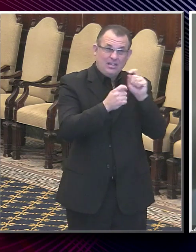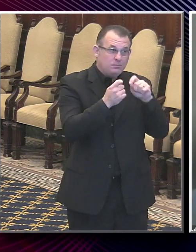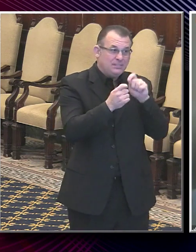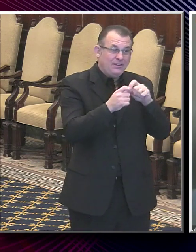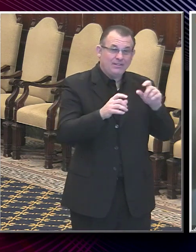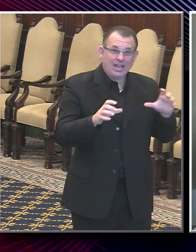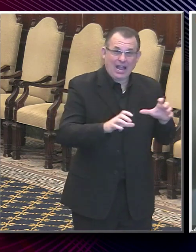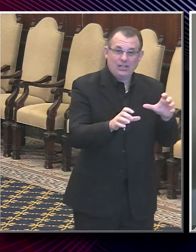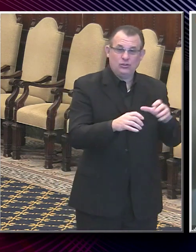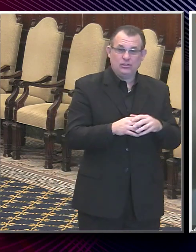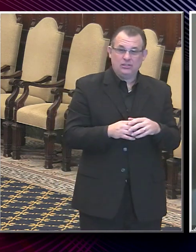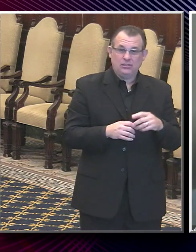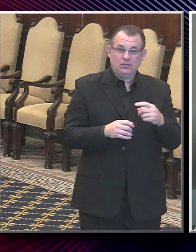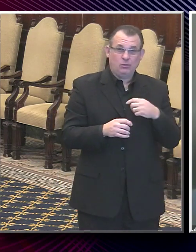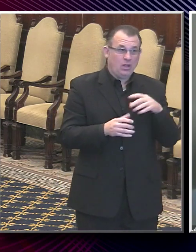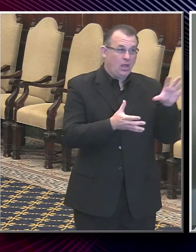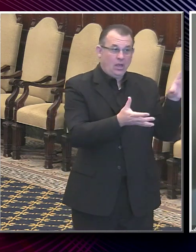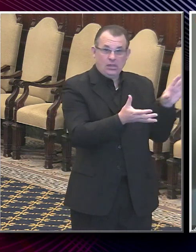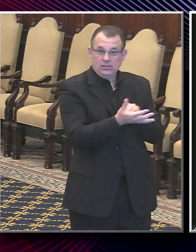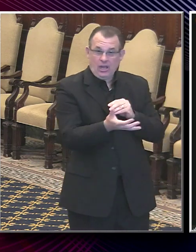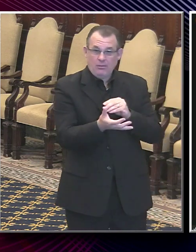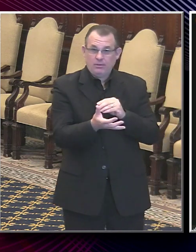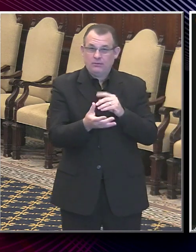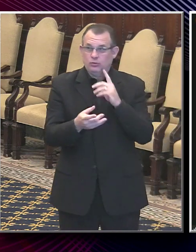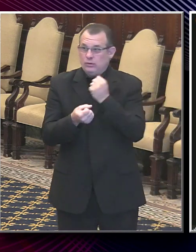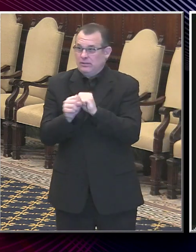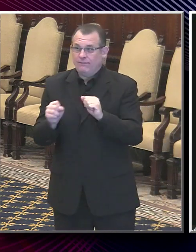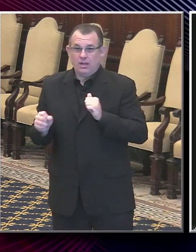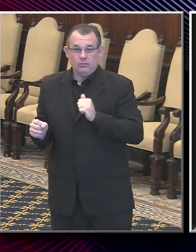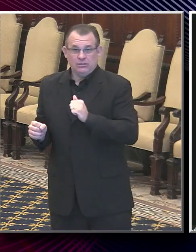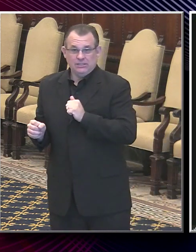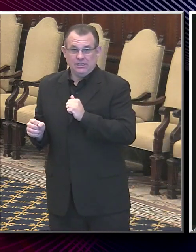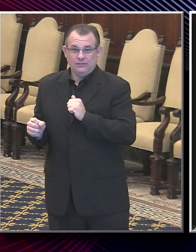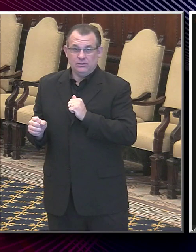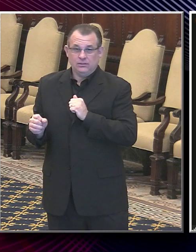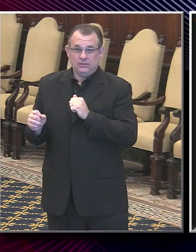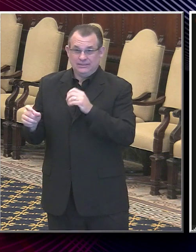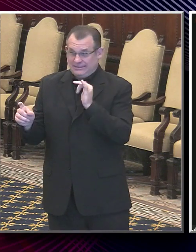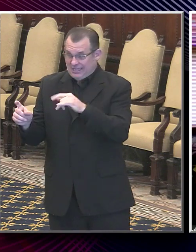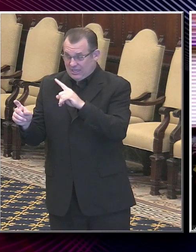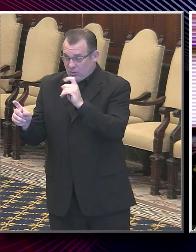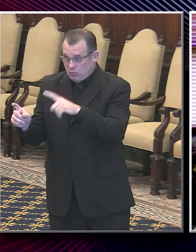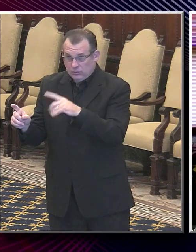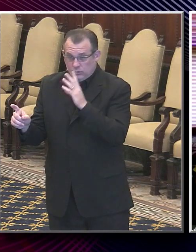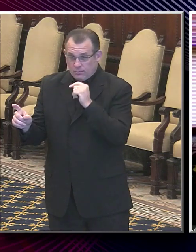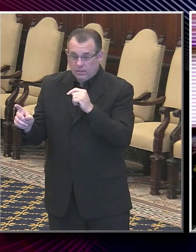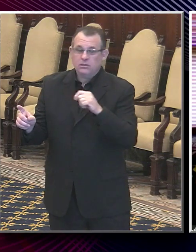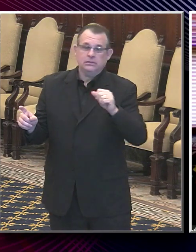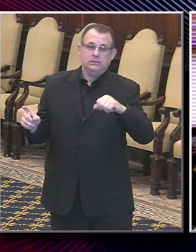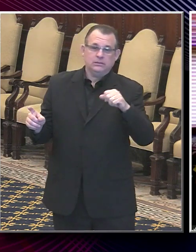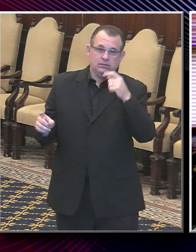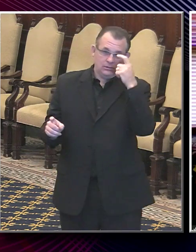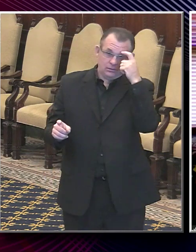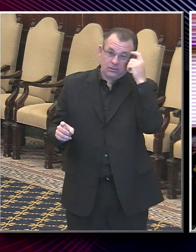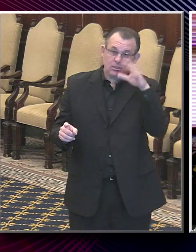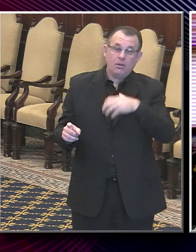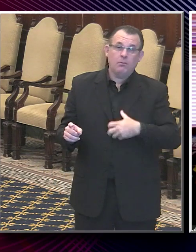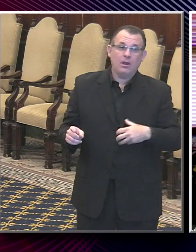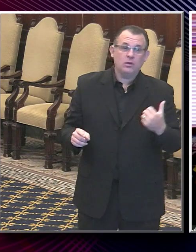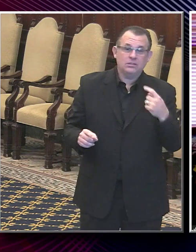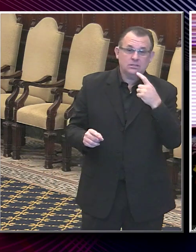there ourselves. Is that getting at your question? That's absolutely, yes, you absolutely followed. Yep. And on our end of it,